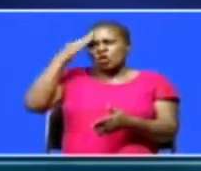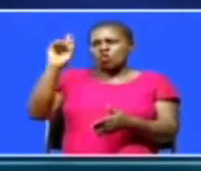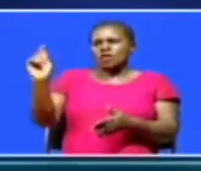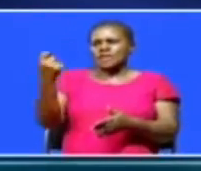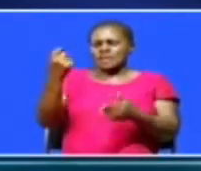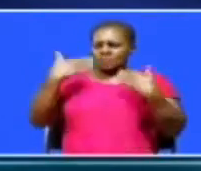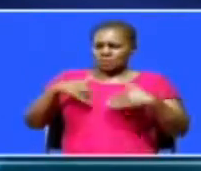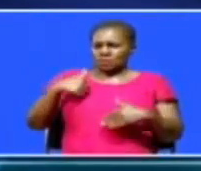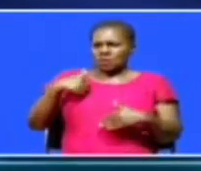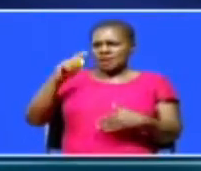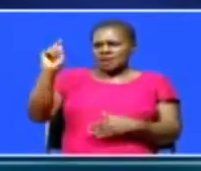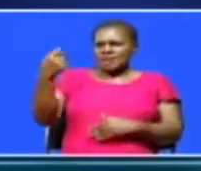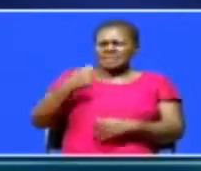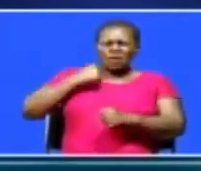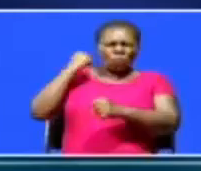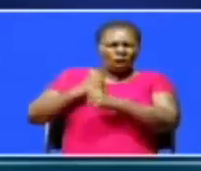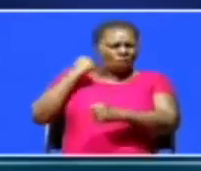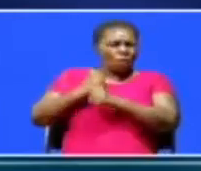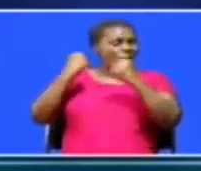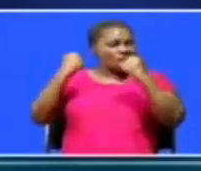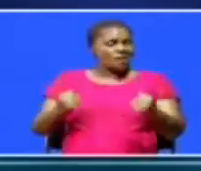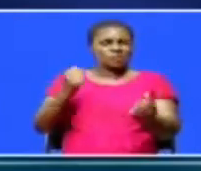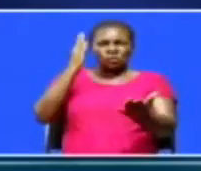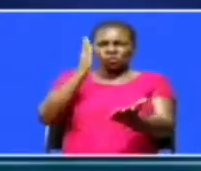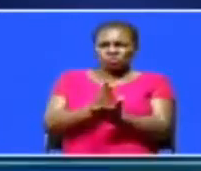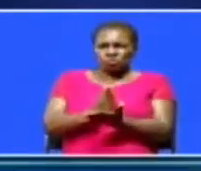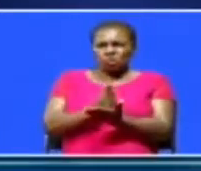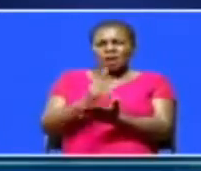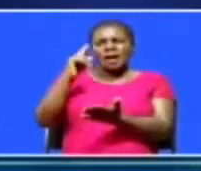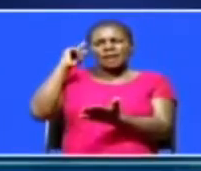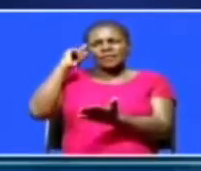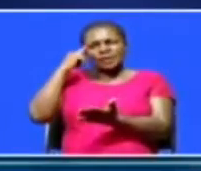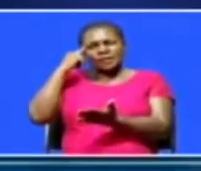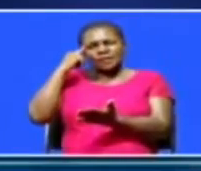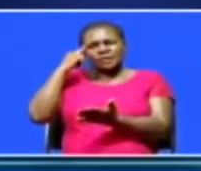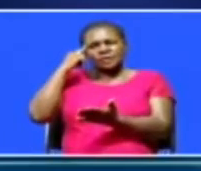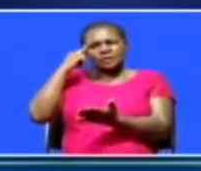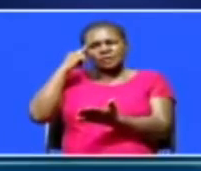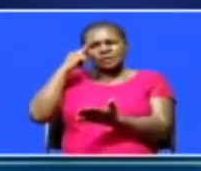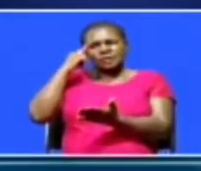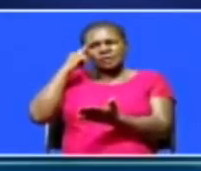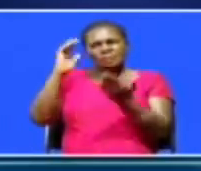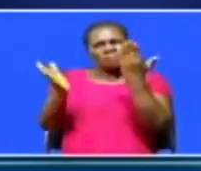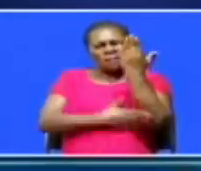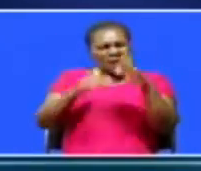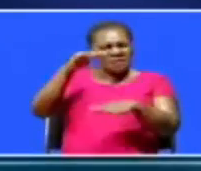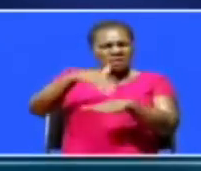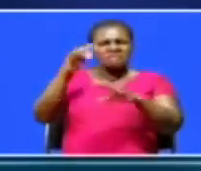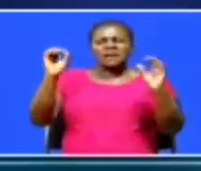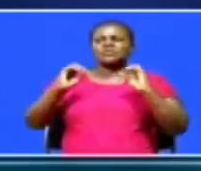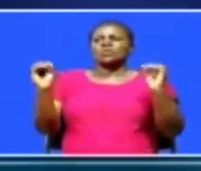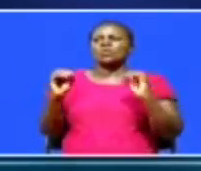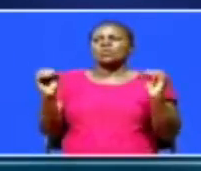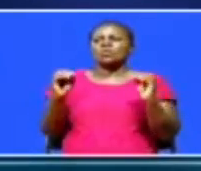I'm a Kenyan. Kenyans are hardworking people. I don't think whether we will be badly hit